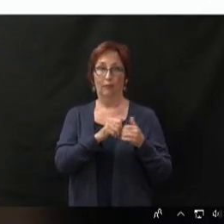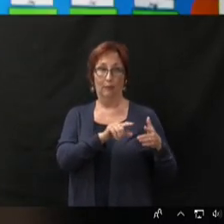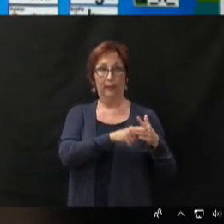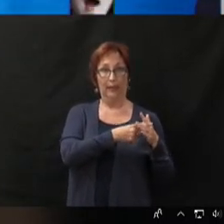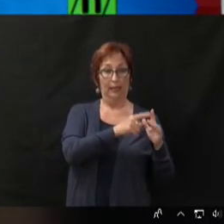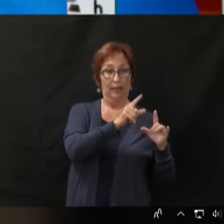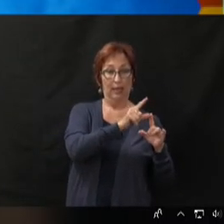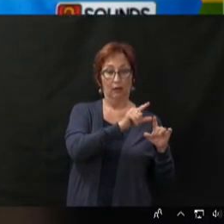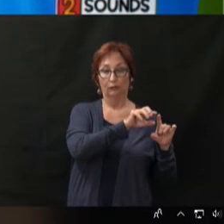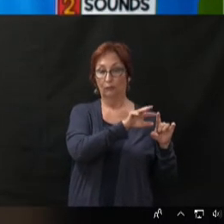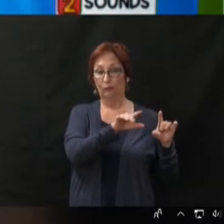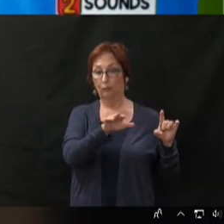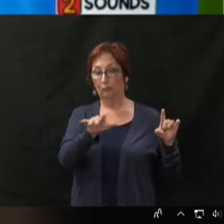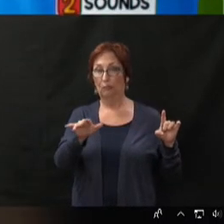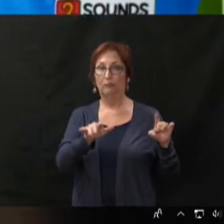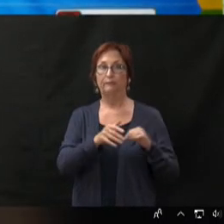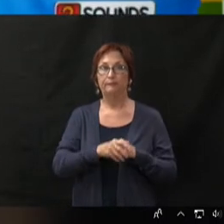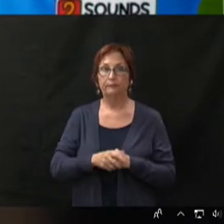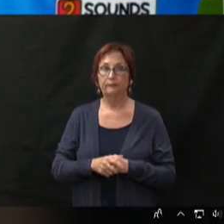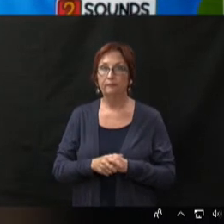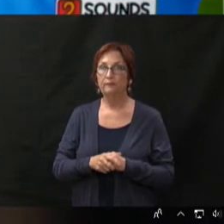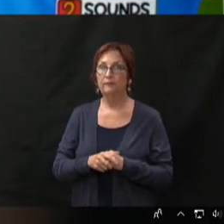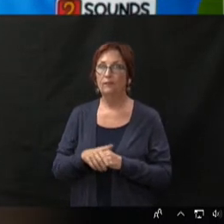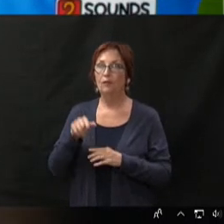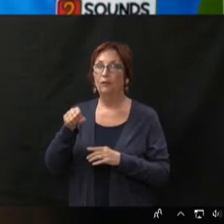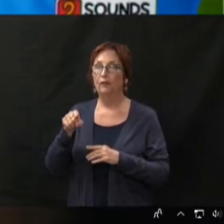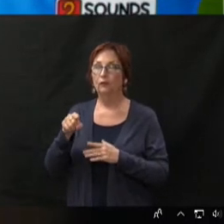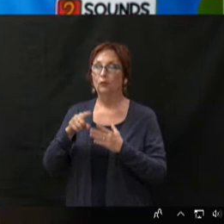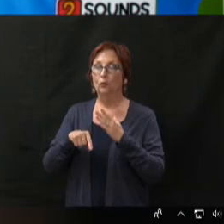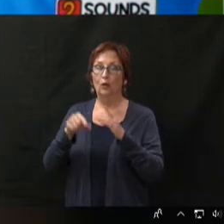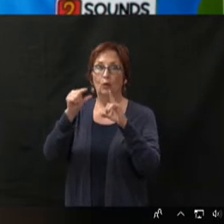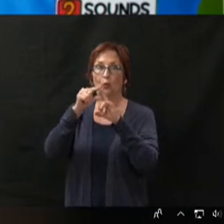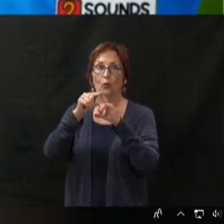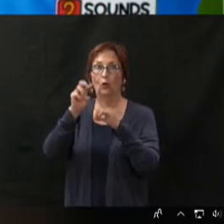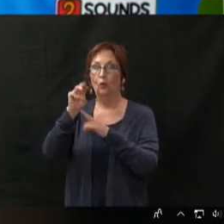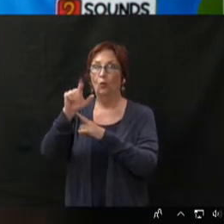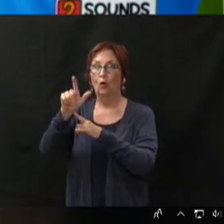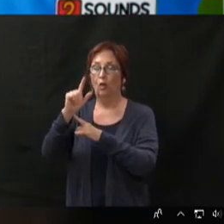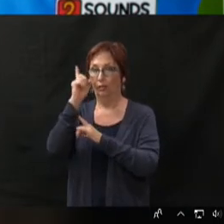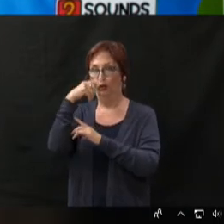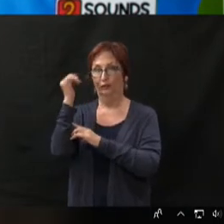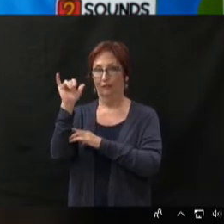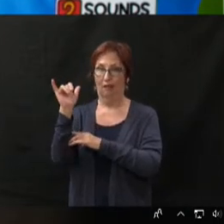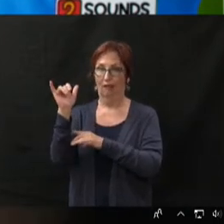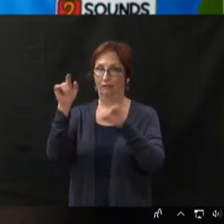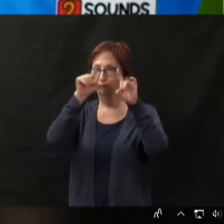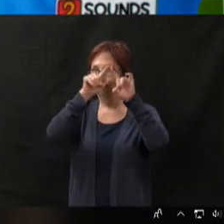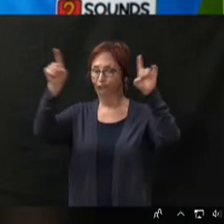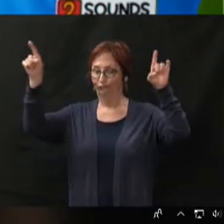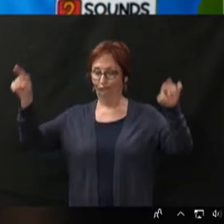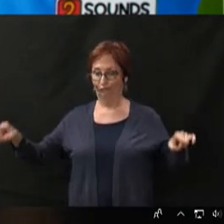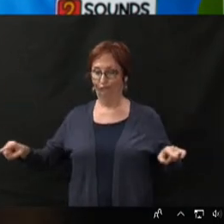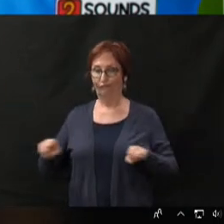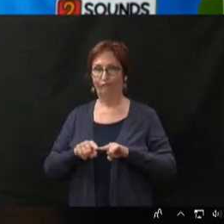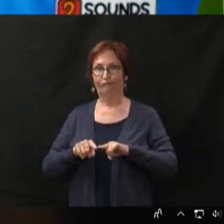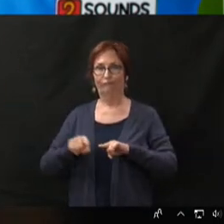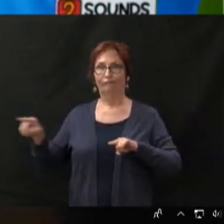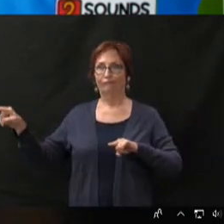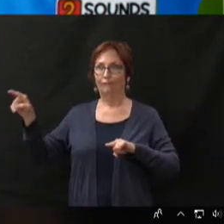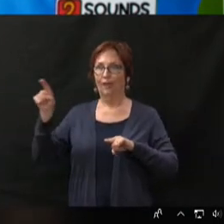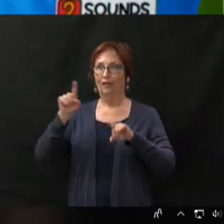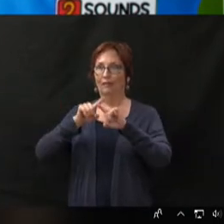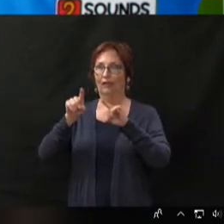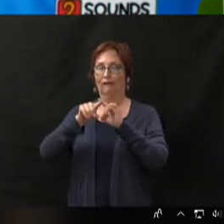letters. I'll move on. So this is what a word wall looks like. The different spellings